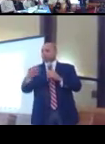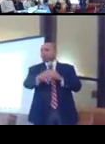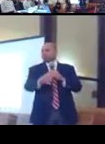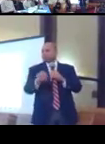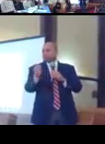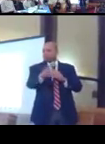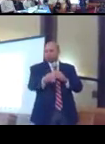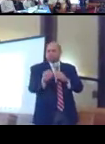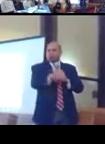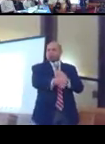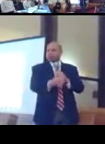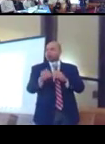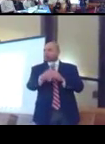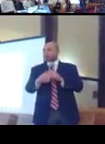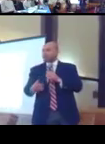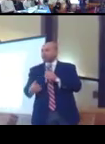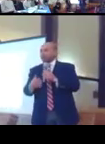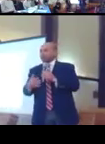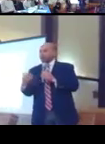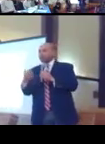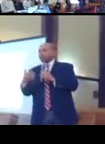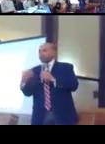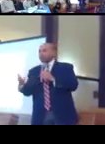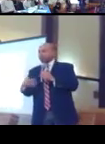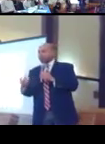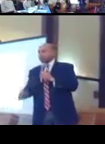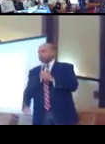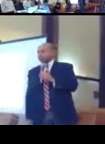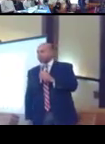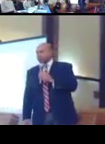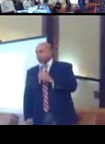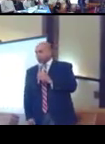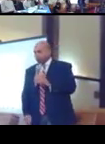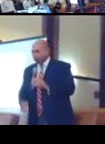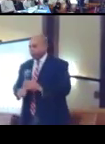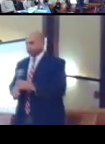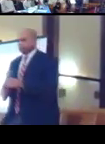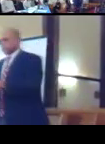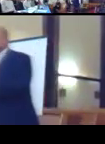the way they go and be, we can always go with it. So we need to build that.